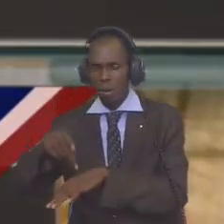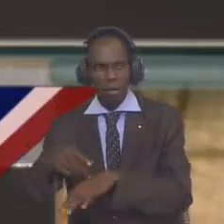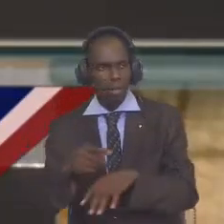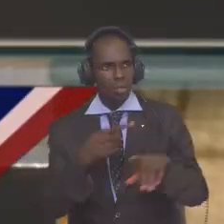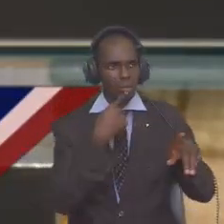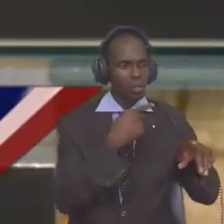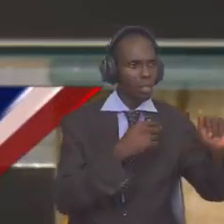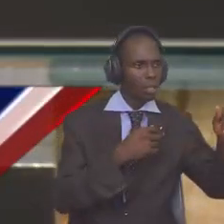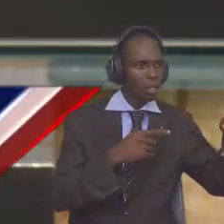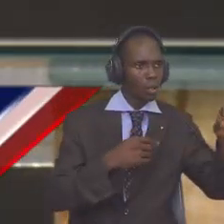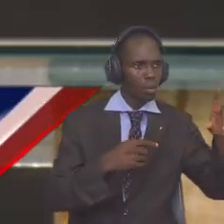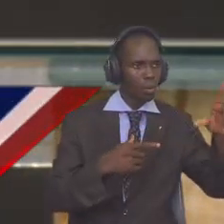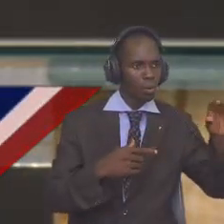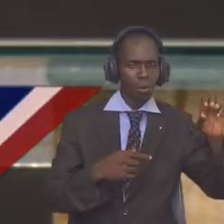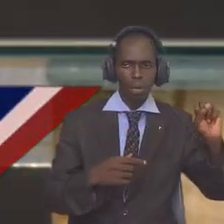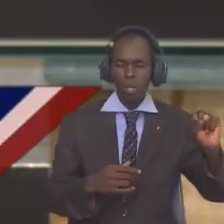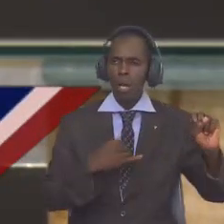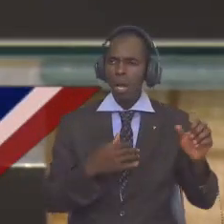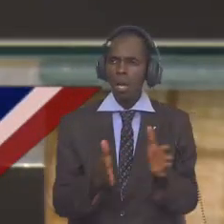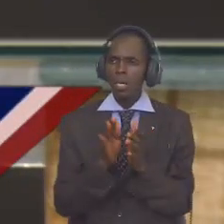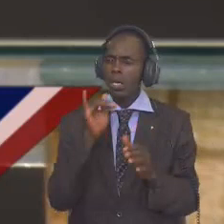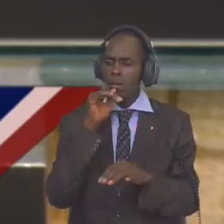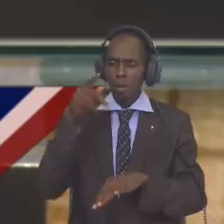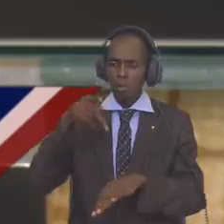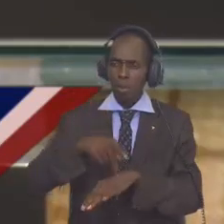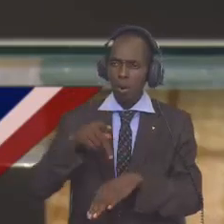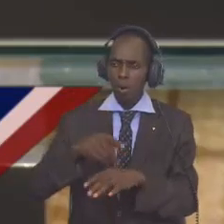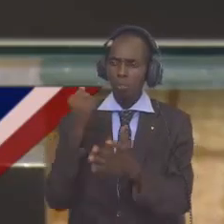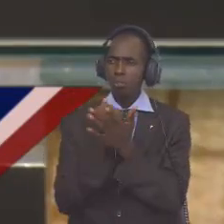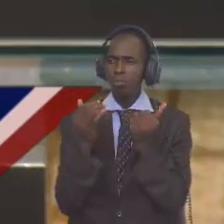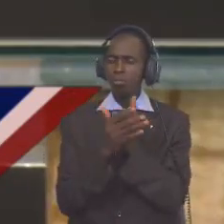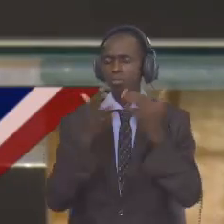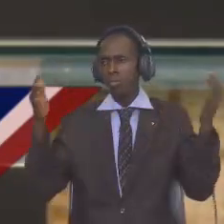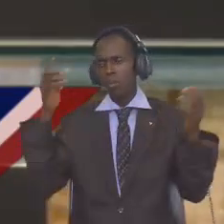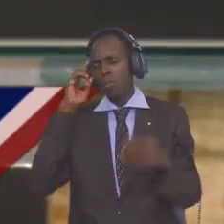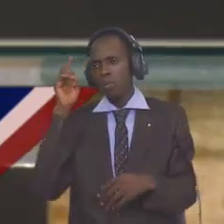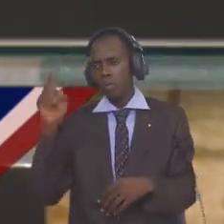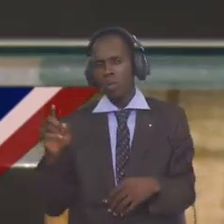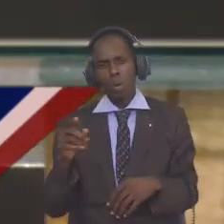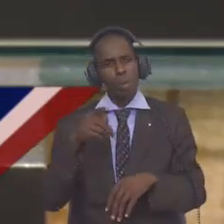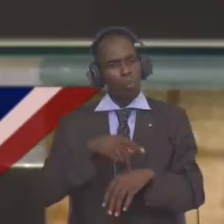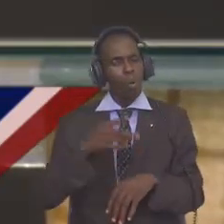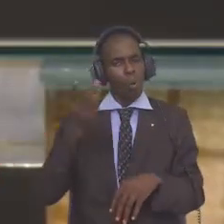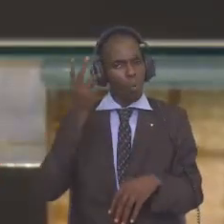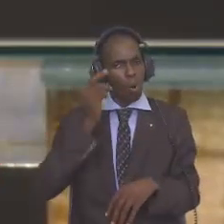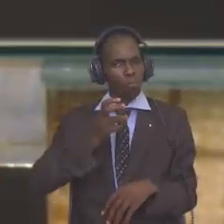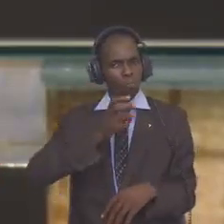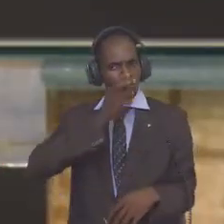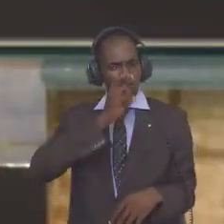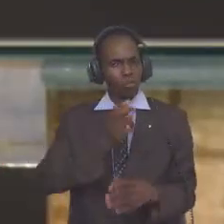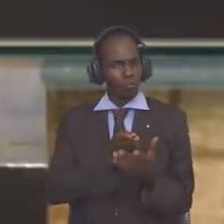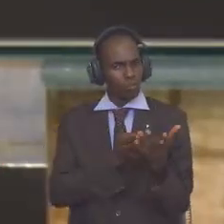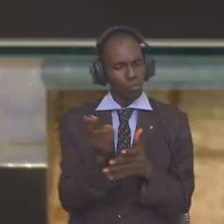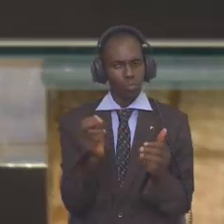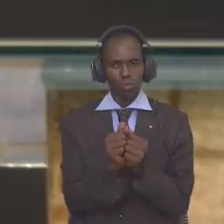and that. Is Paul crucified for you? The man was hard on them because he wanted them to